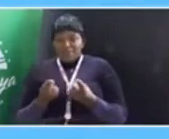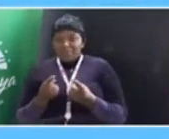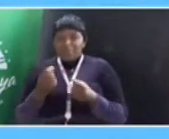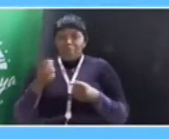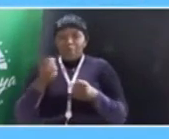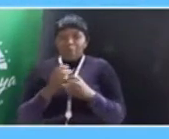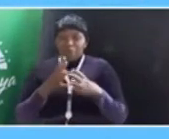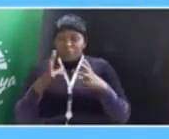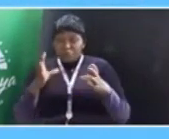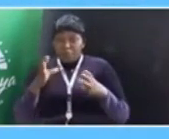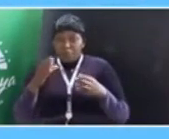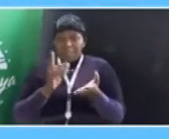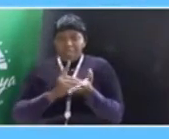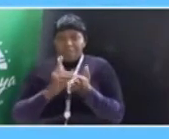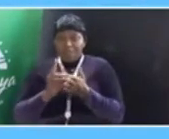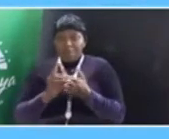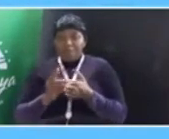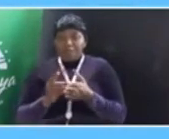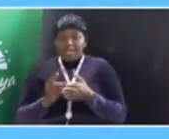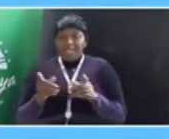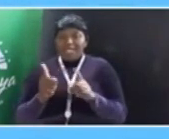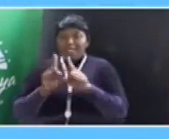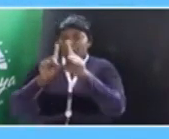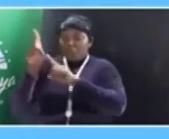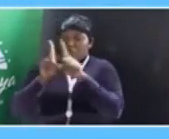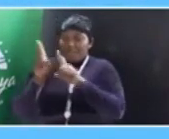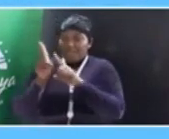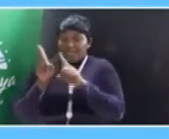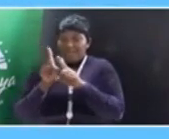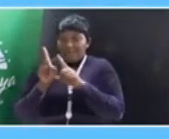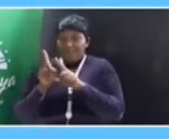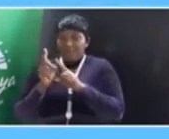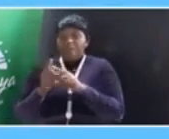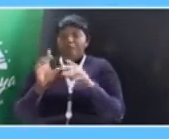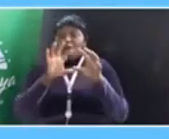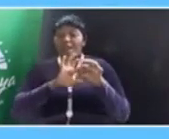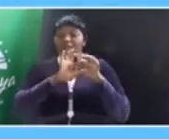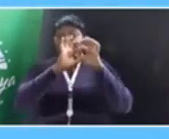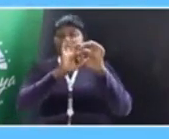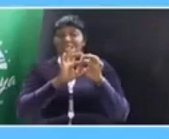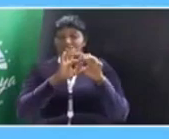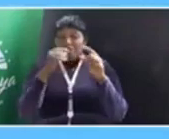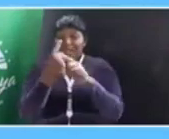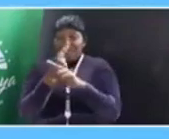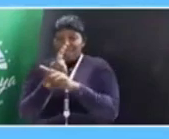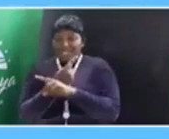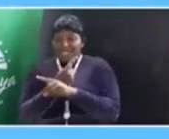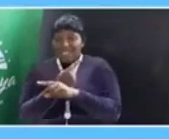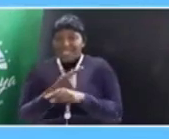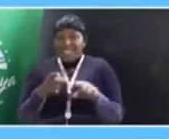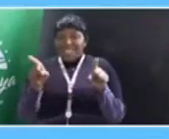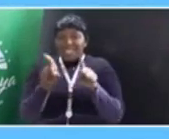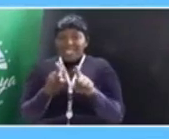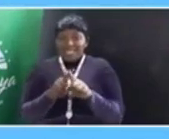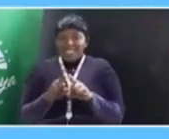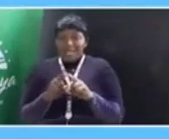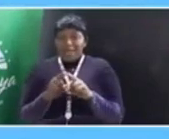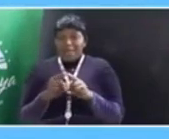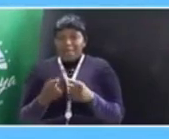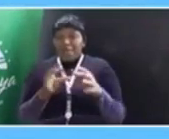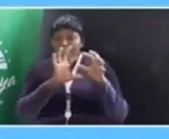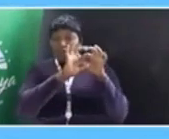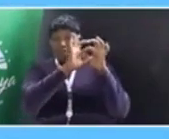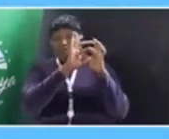strategy for the tourism industry also caters for cultural diversification and cultural